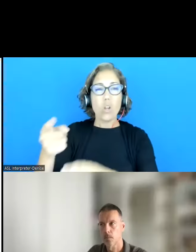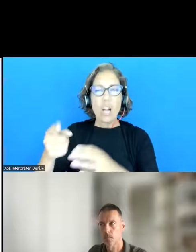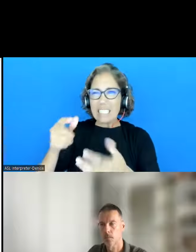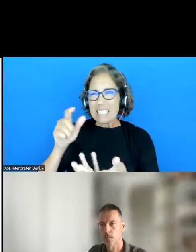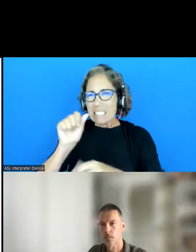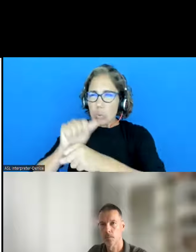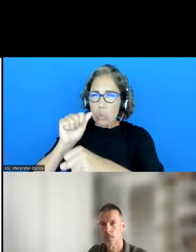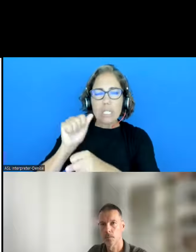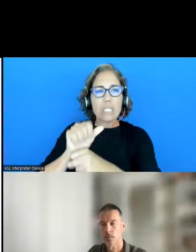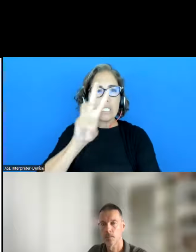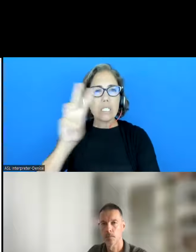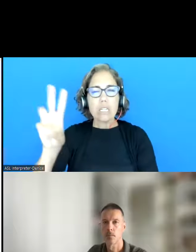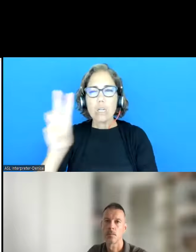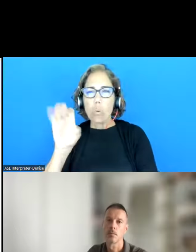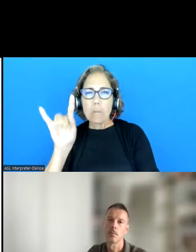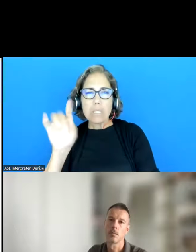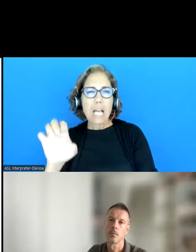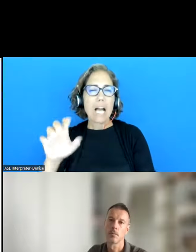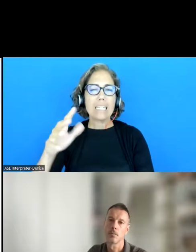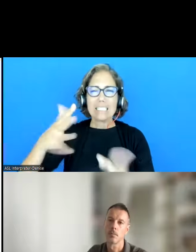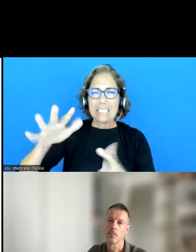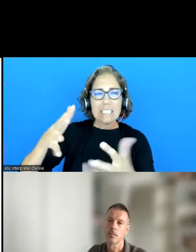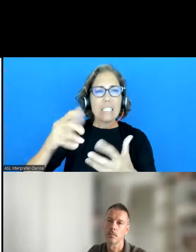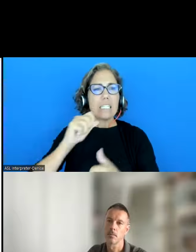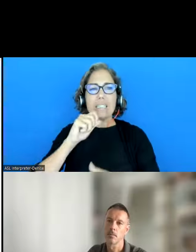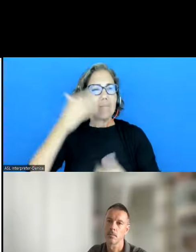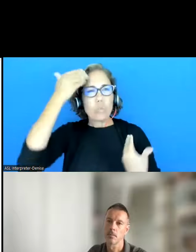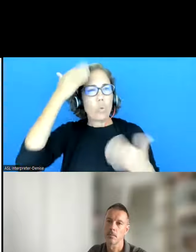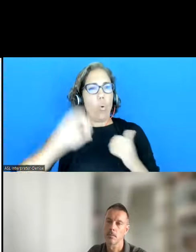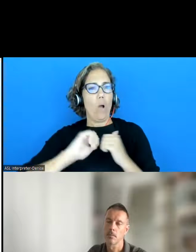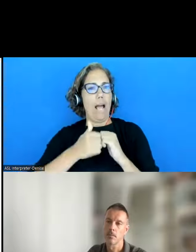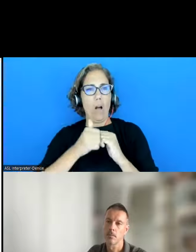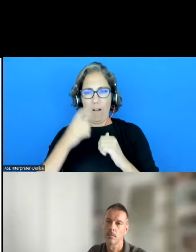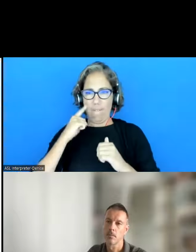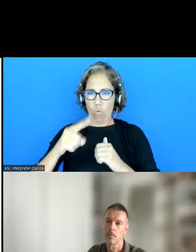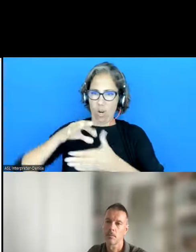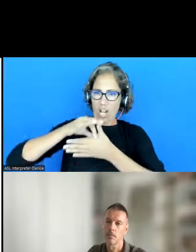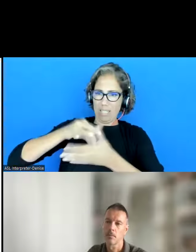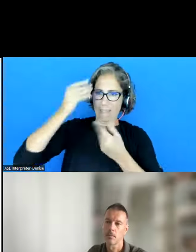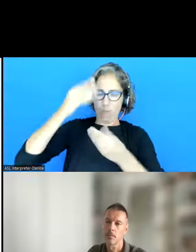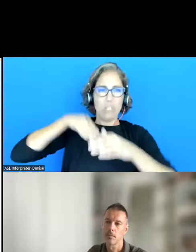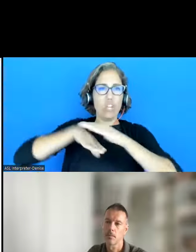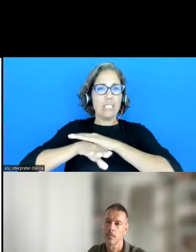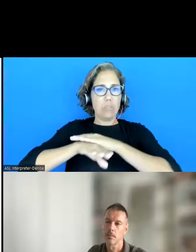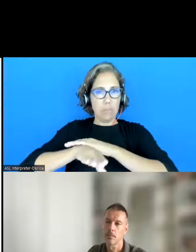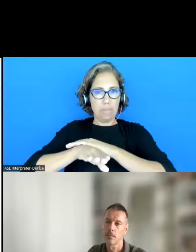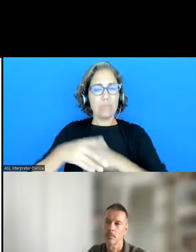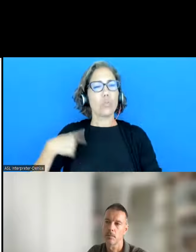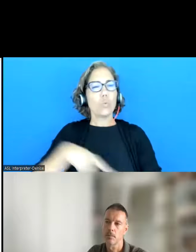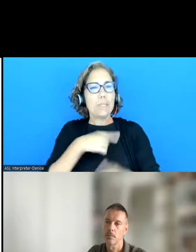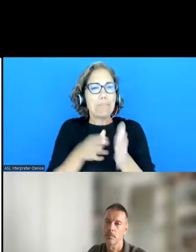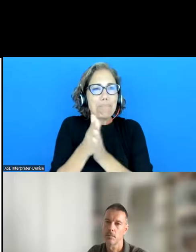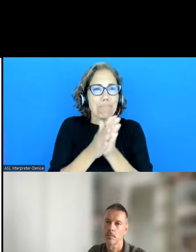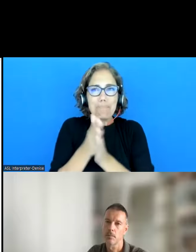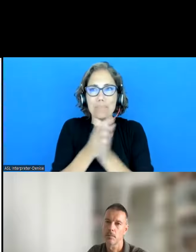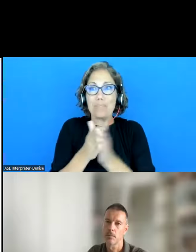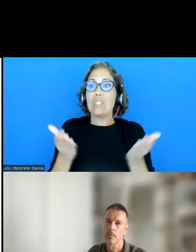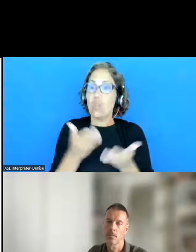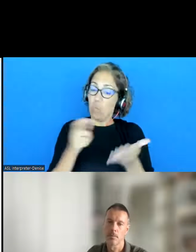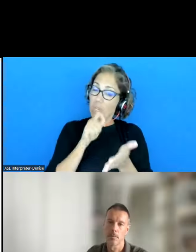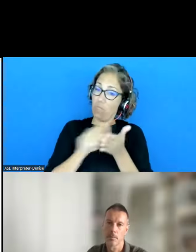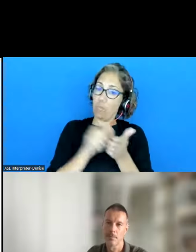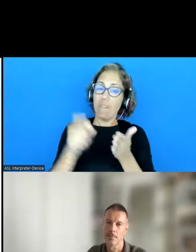be just standing up their own website and they don't know anything about content accessibility. So we're passionate enough here that we wrote that book for